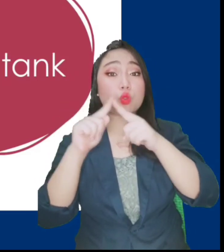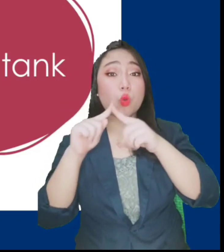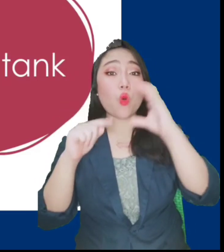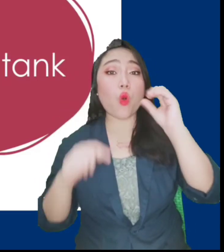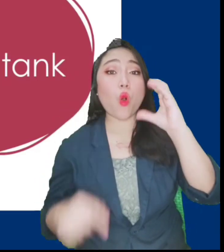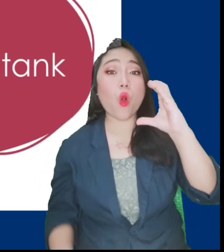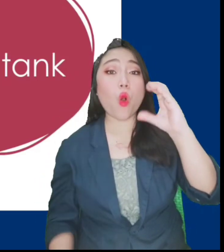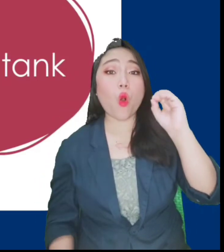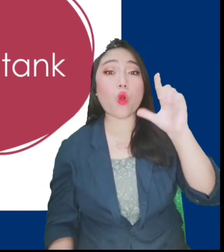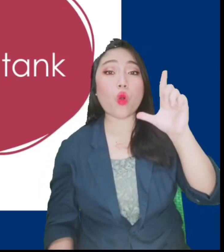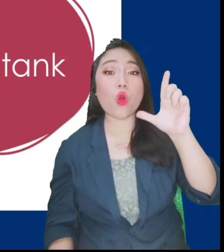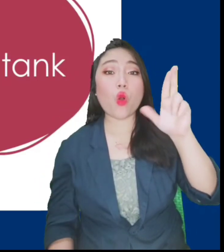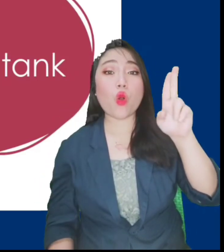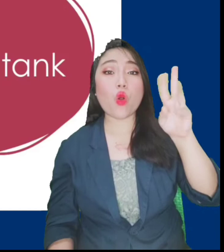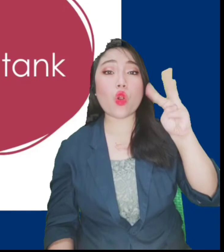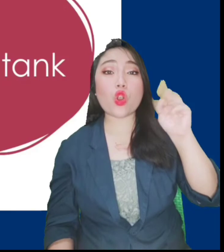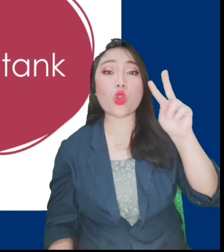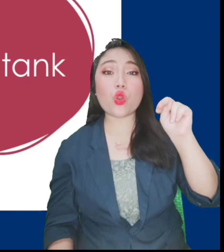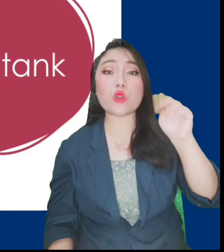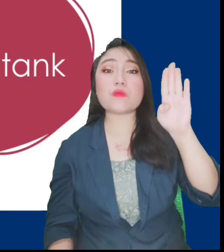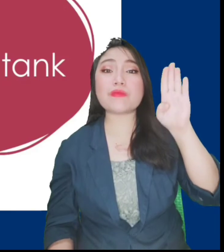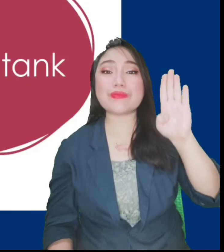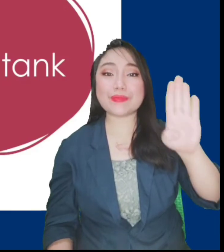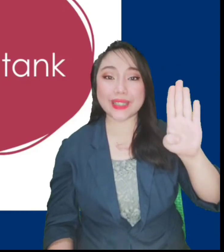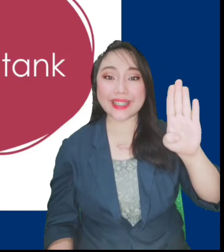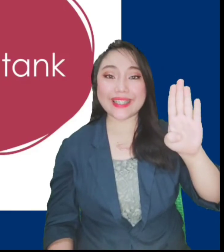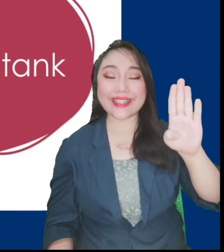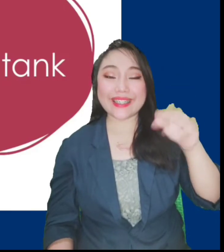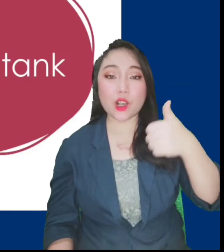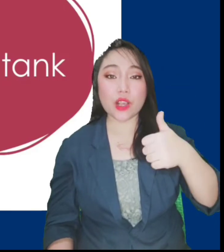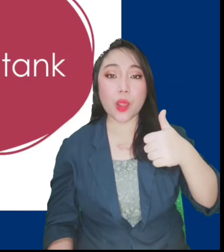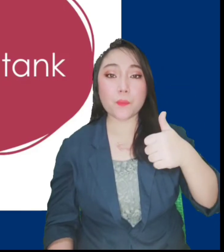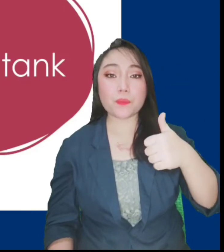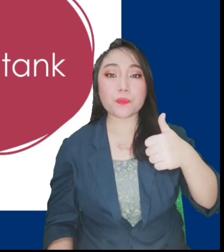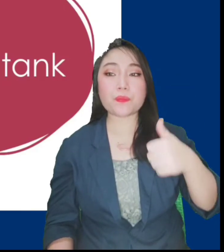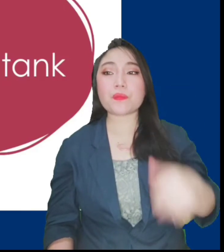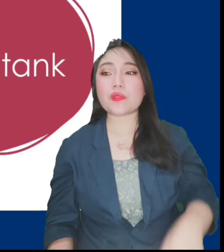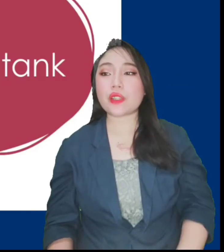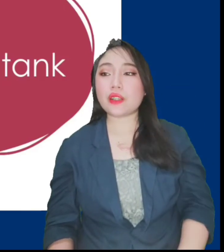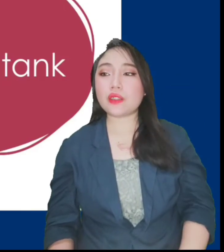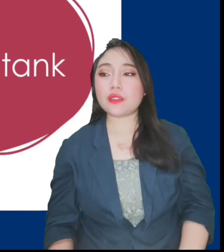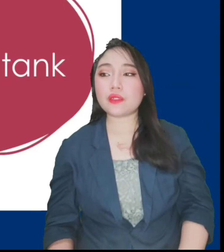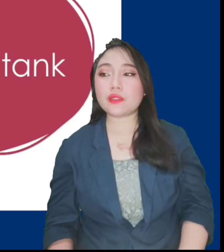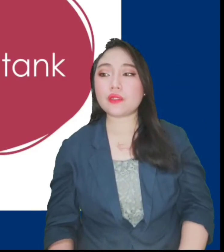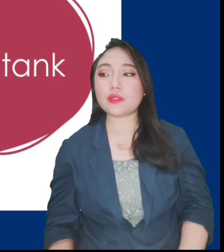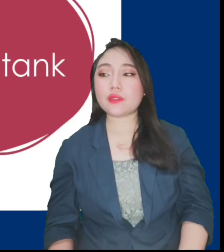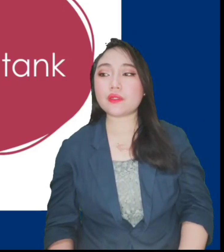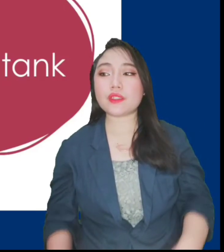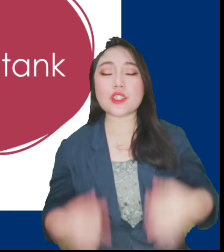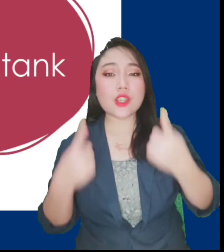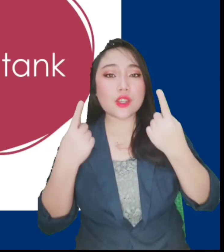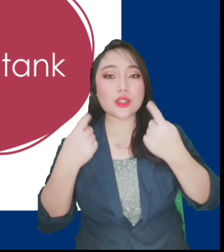Column A should be connected to column B. Okay?